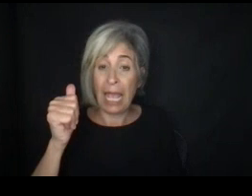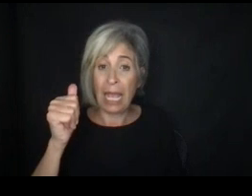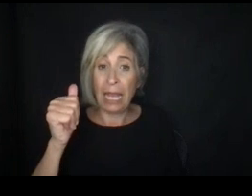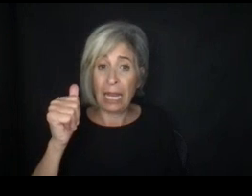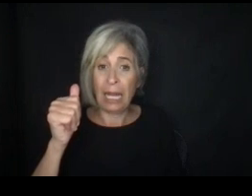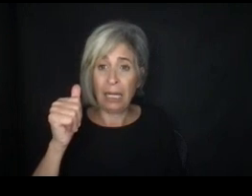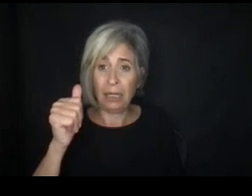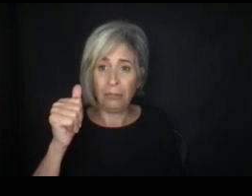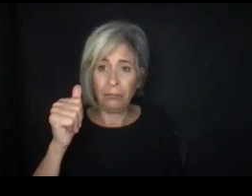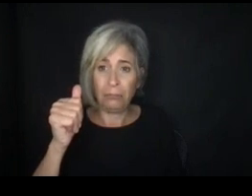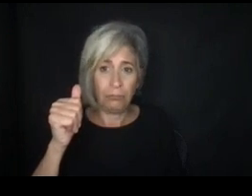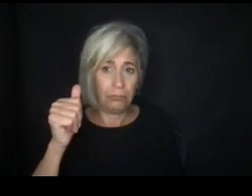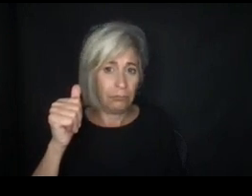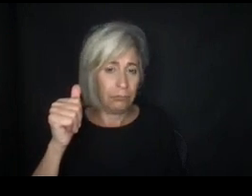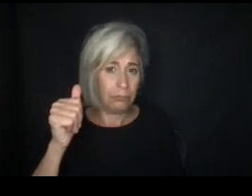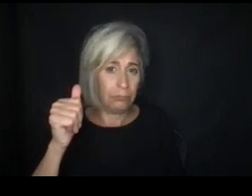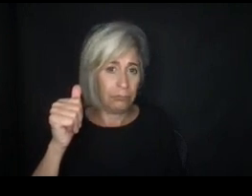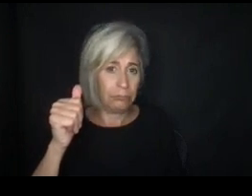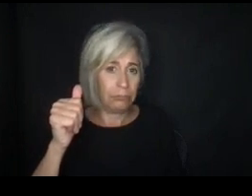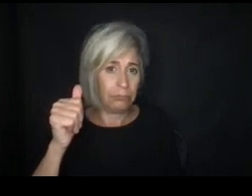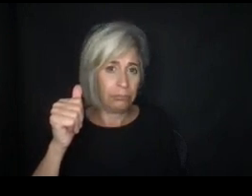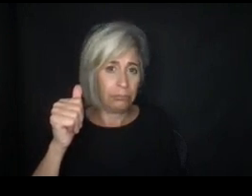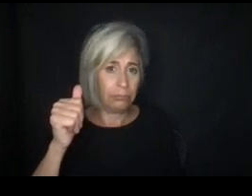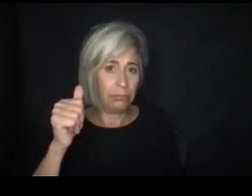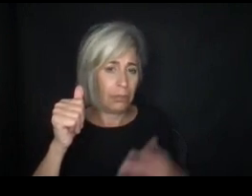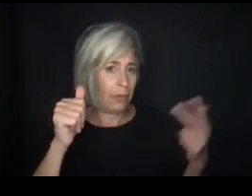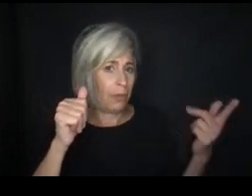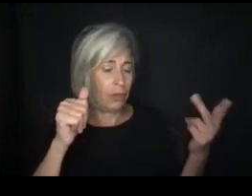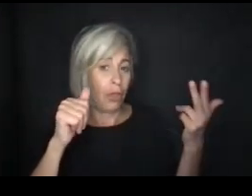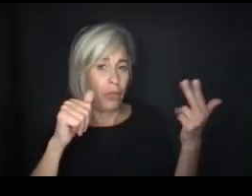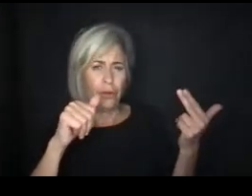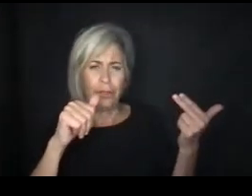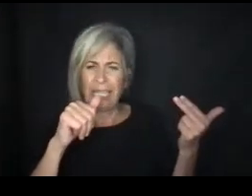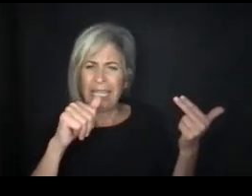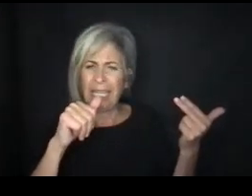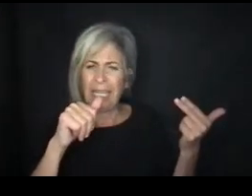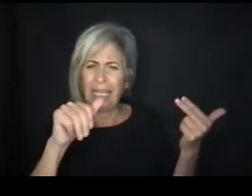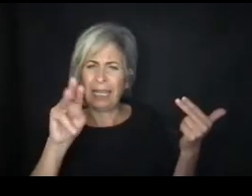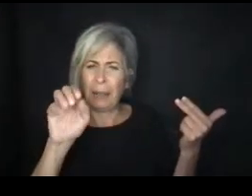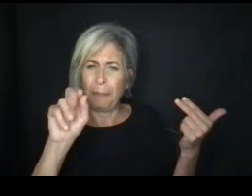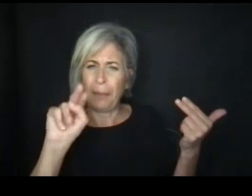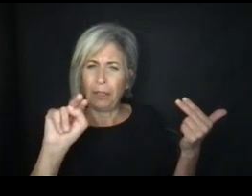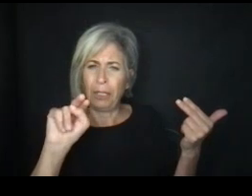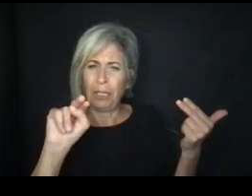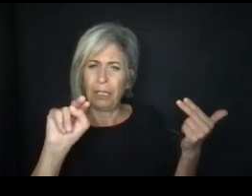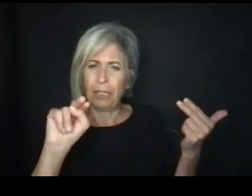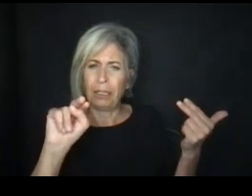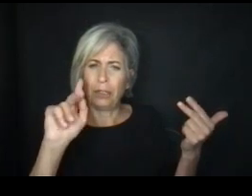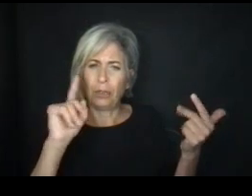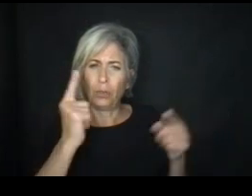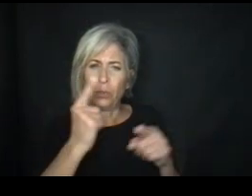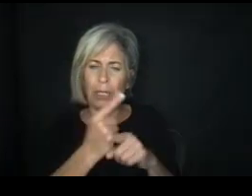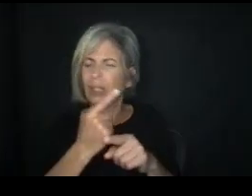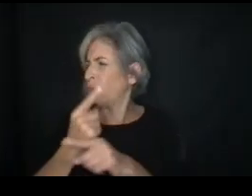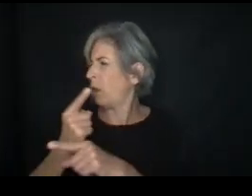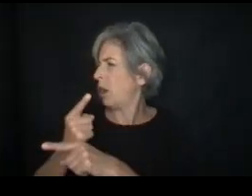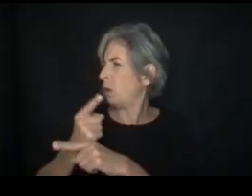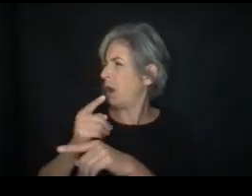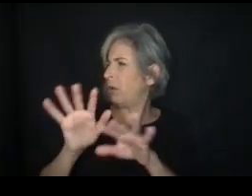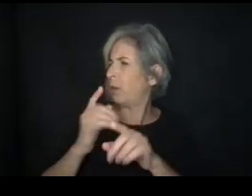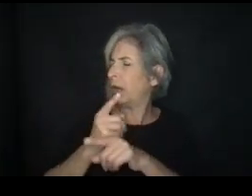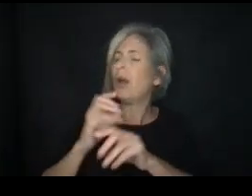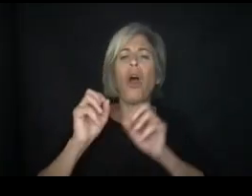allocated. And there's 3 point something million left that you hope to distribute amongst Correct. the nonprofit.